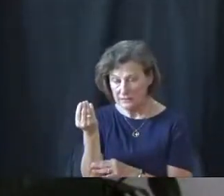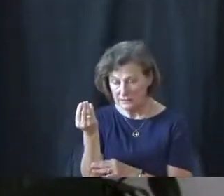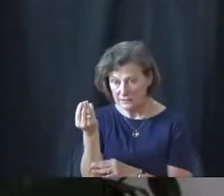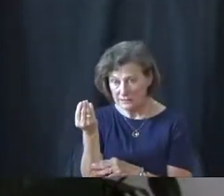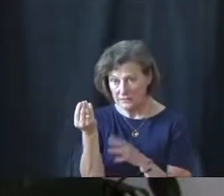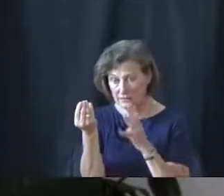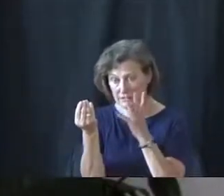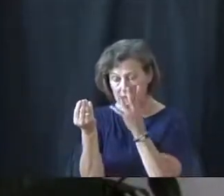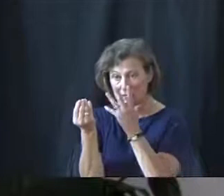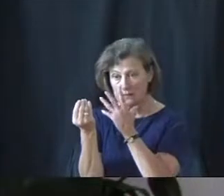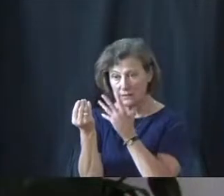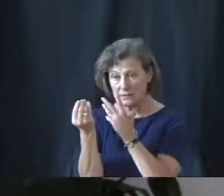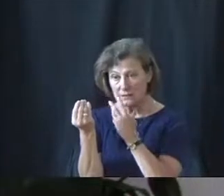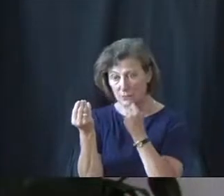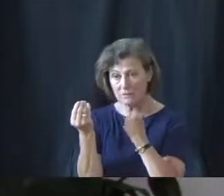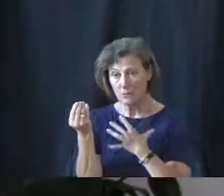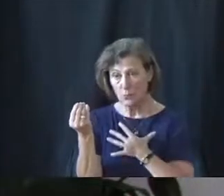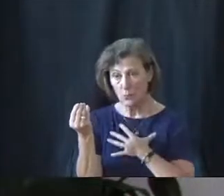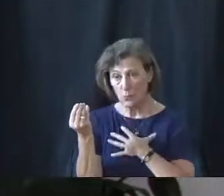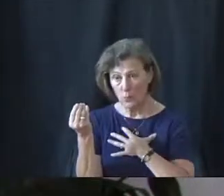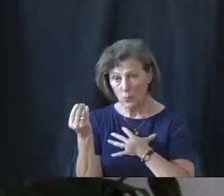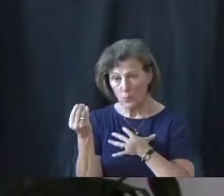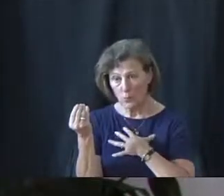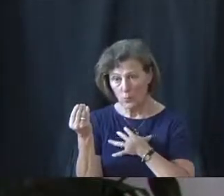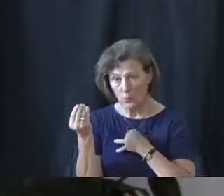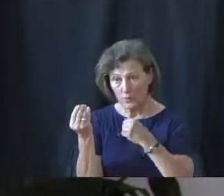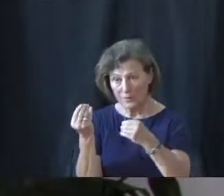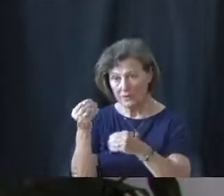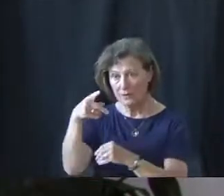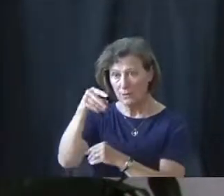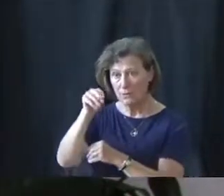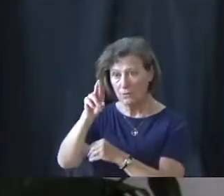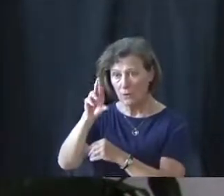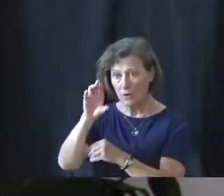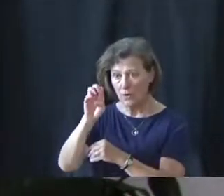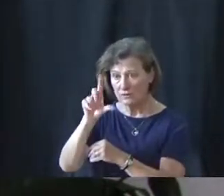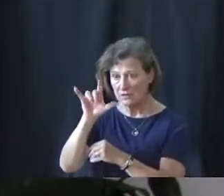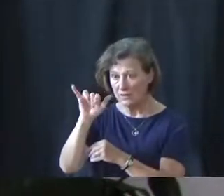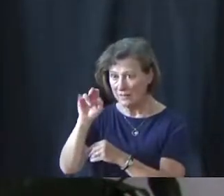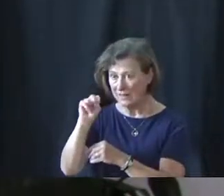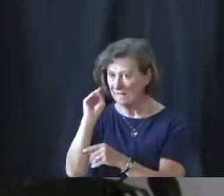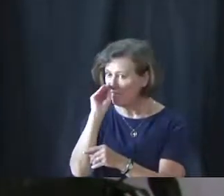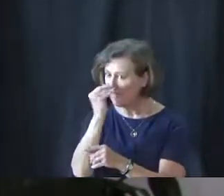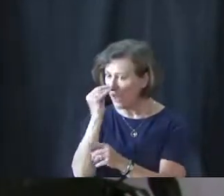beautiful white porcelain flower.